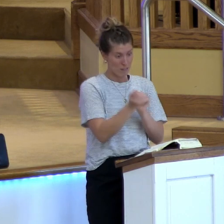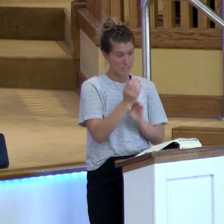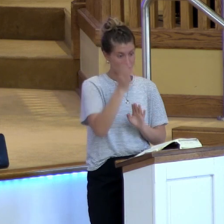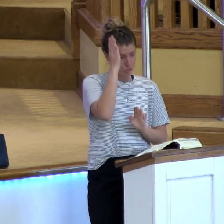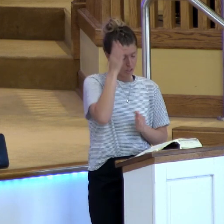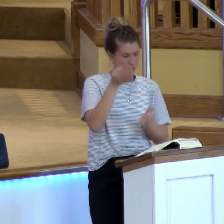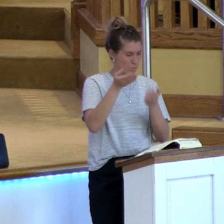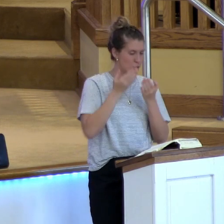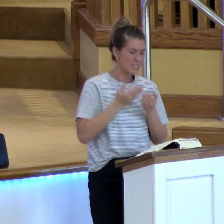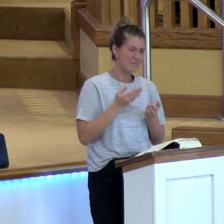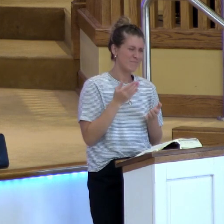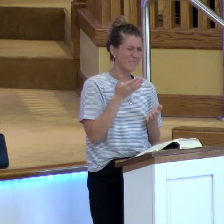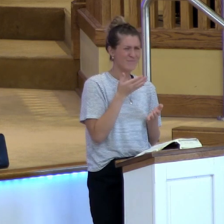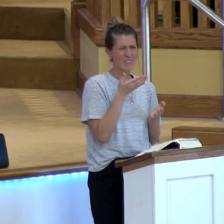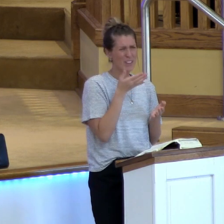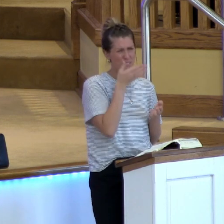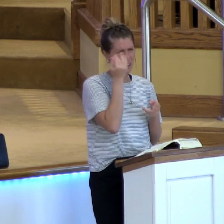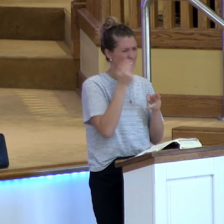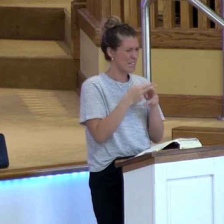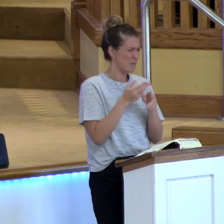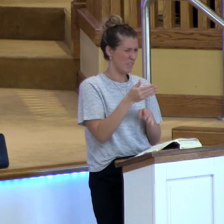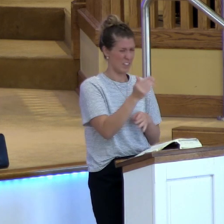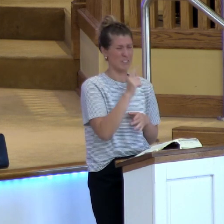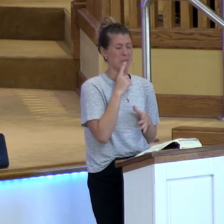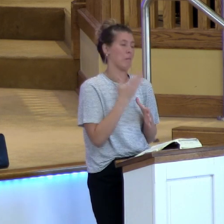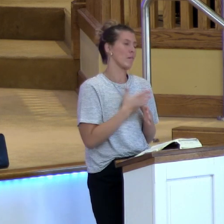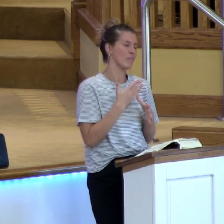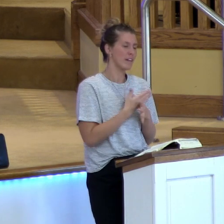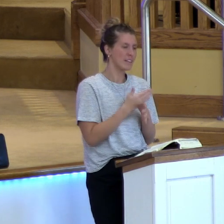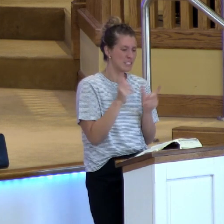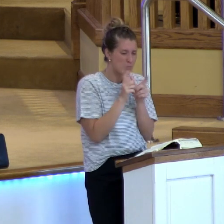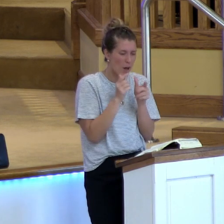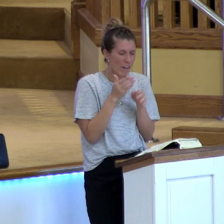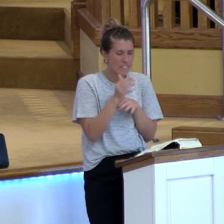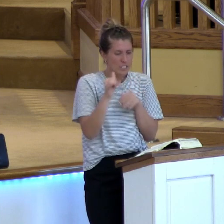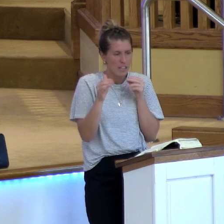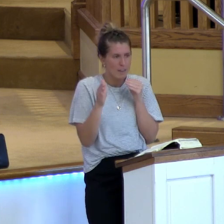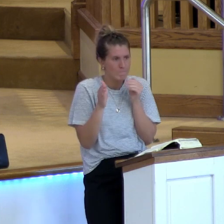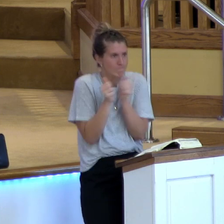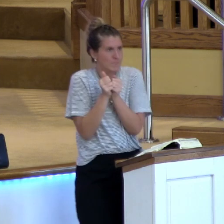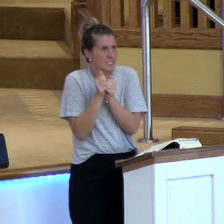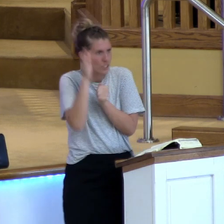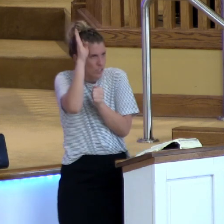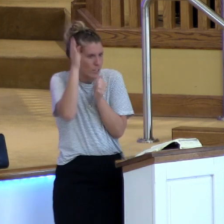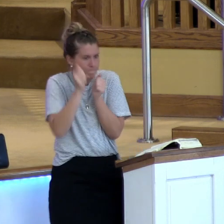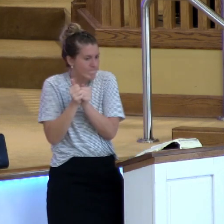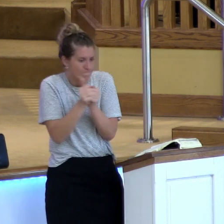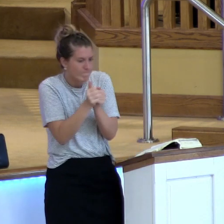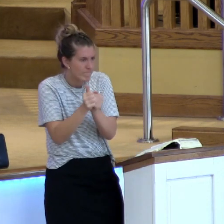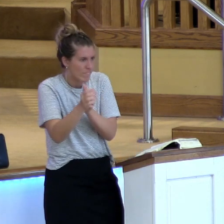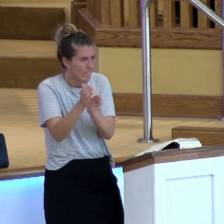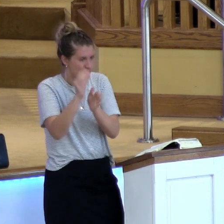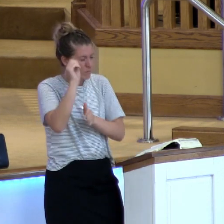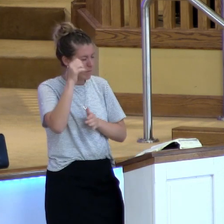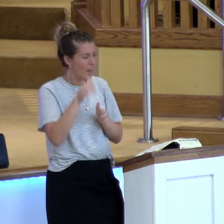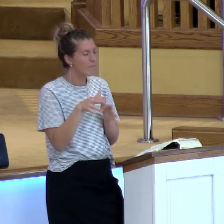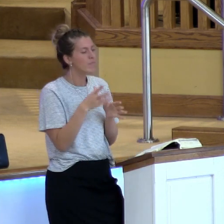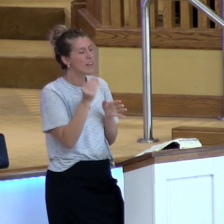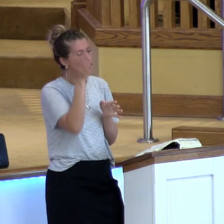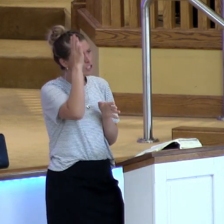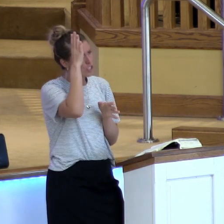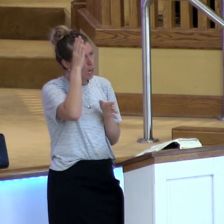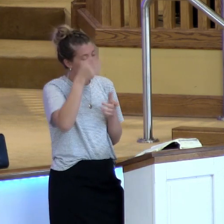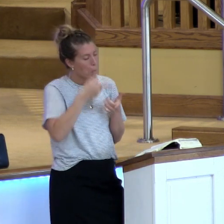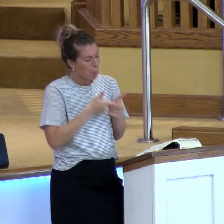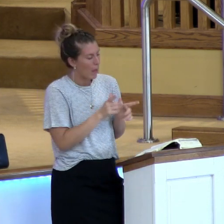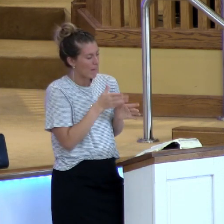brings these I forget the name of these fish, they're annoying fish. These little fish that tag along and they follow these sharks all the time. You know what I'm talking about? And the sharks let